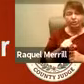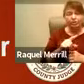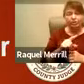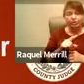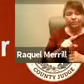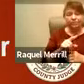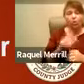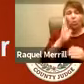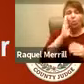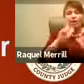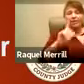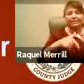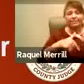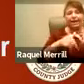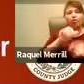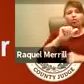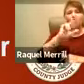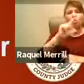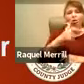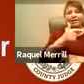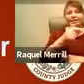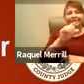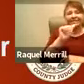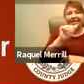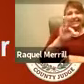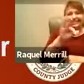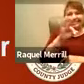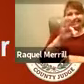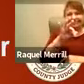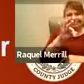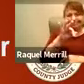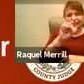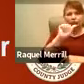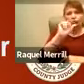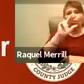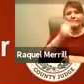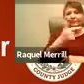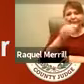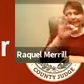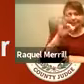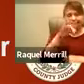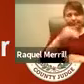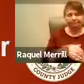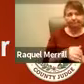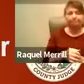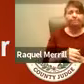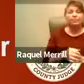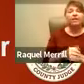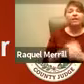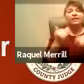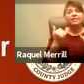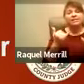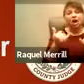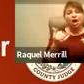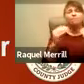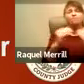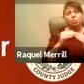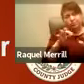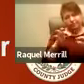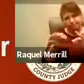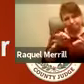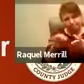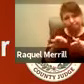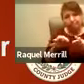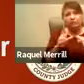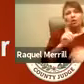will expire on August the 19th. I want to go on and move to